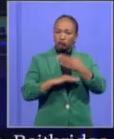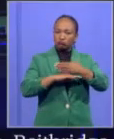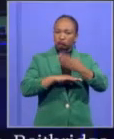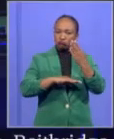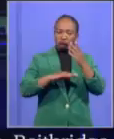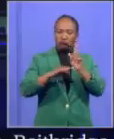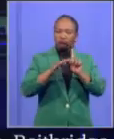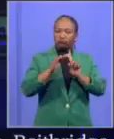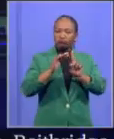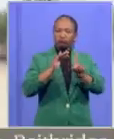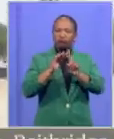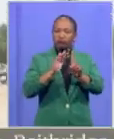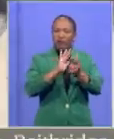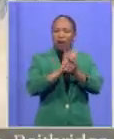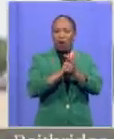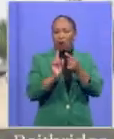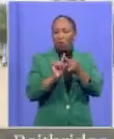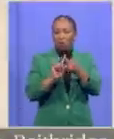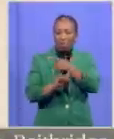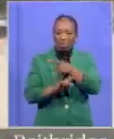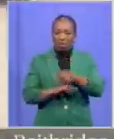beke.